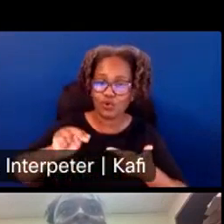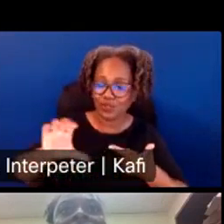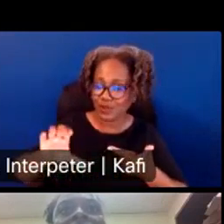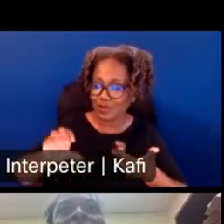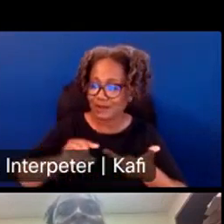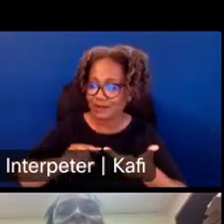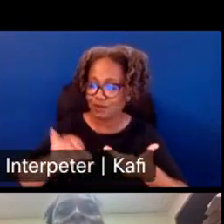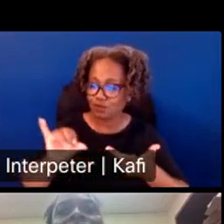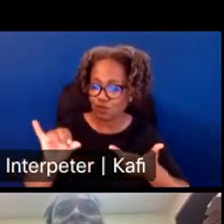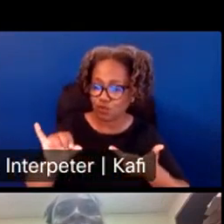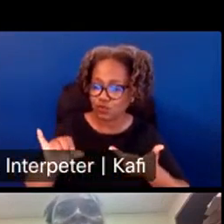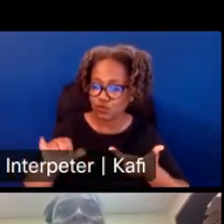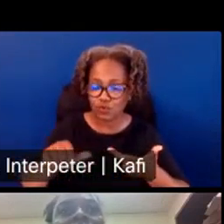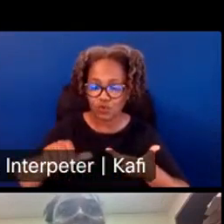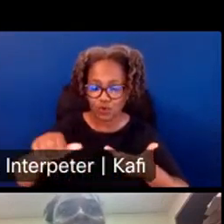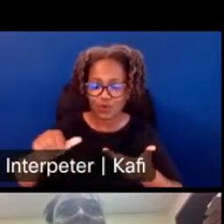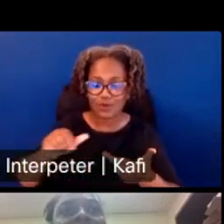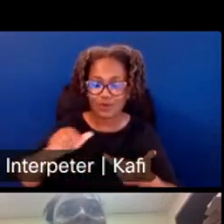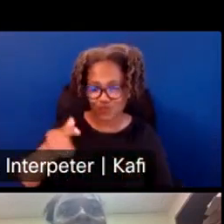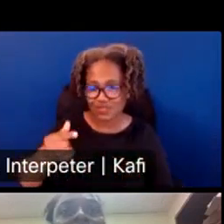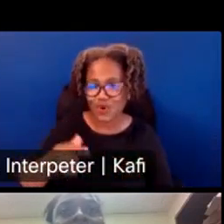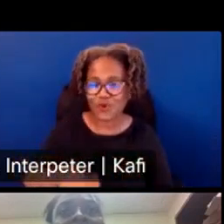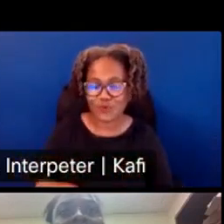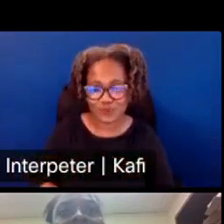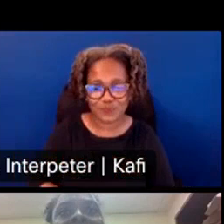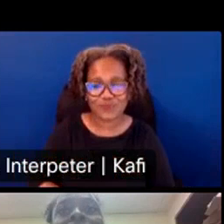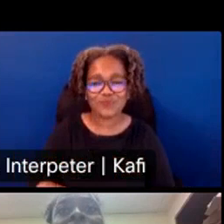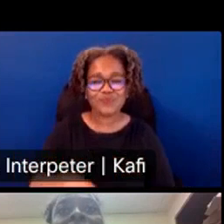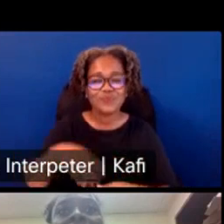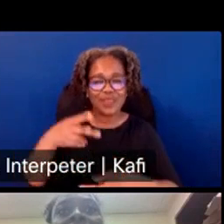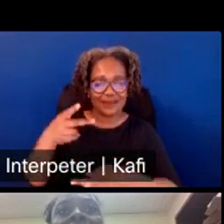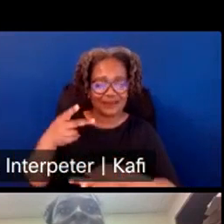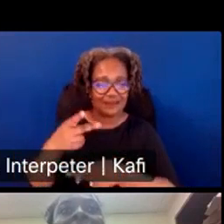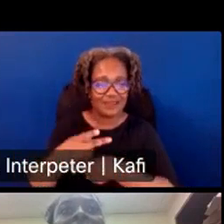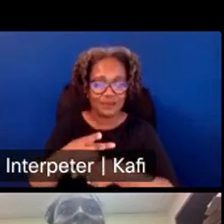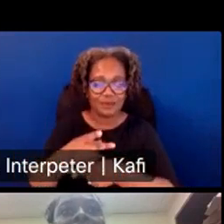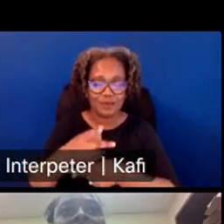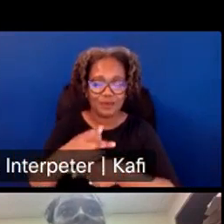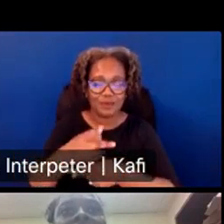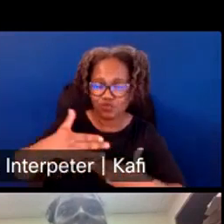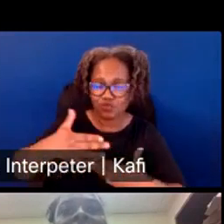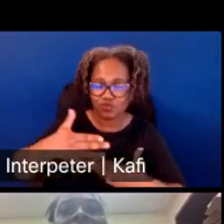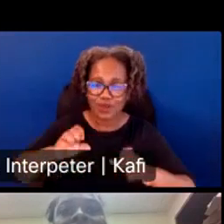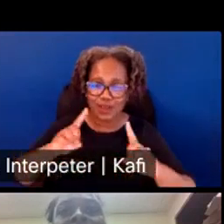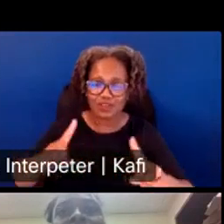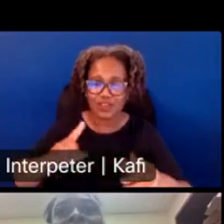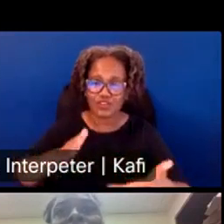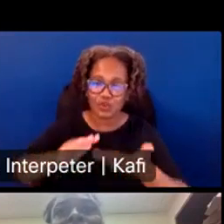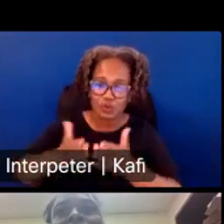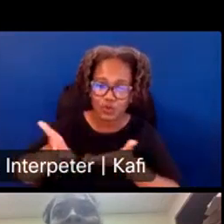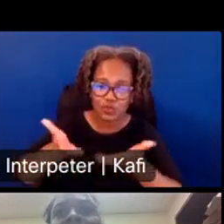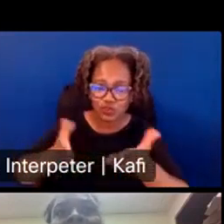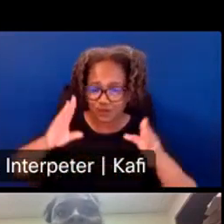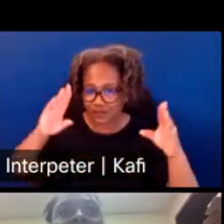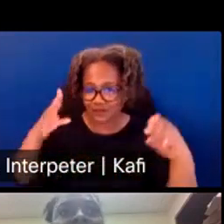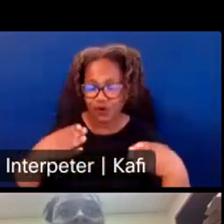and serving in spiritual, social, and educational organizations and community service outreach and leading mentorship